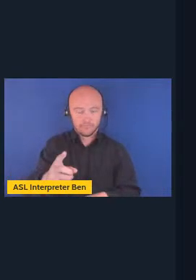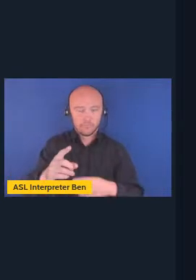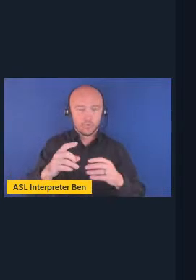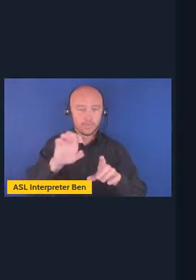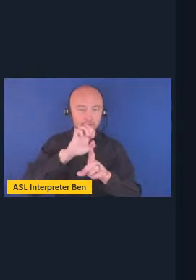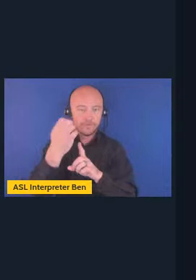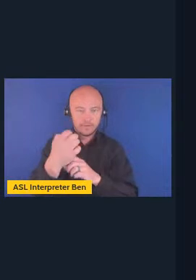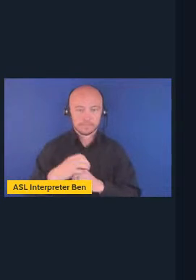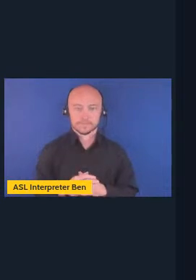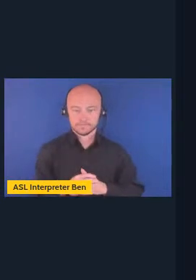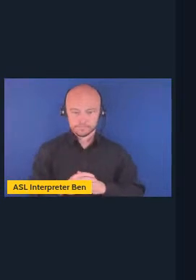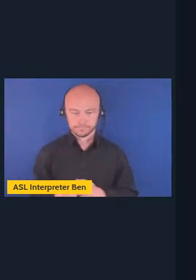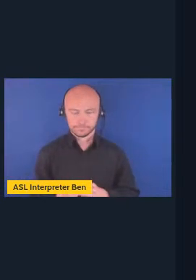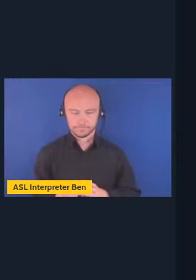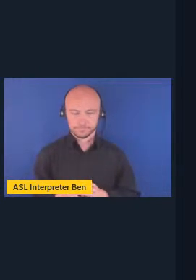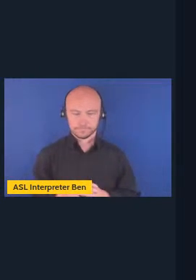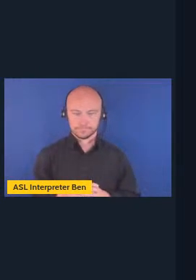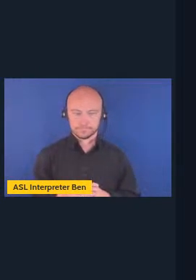environments.